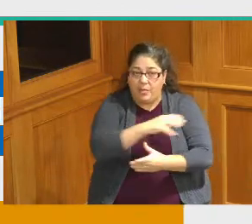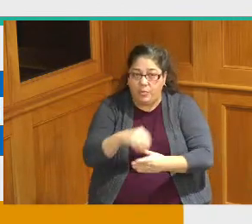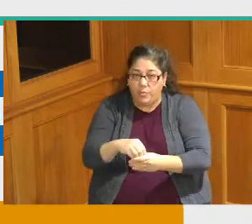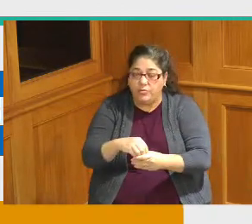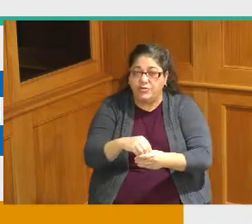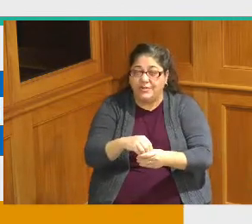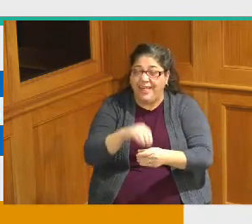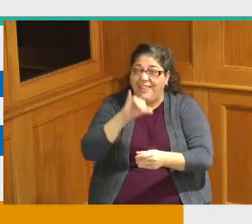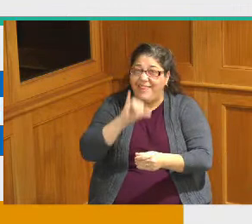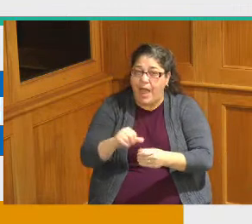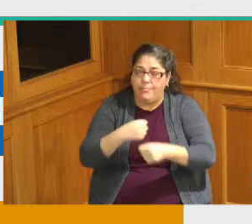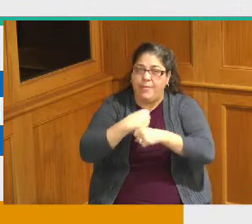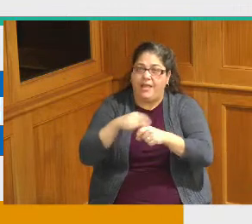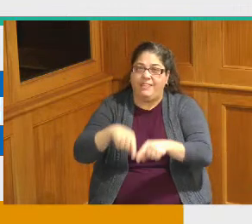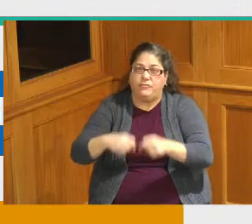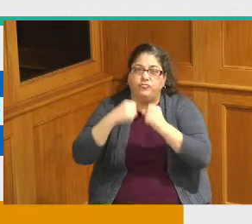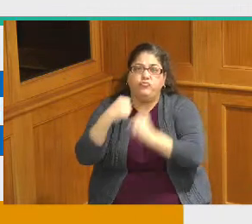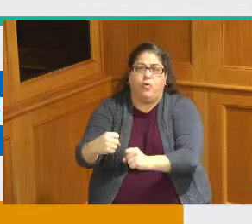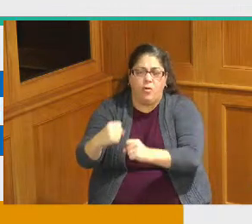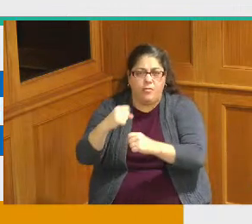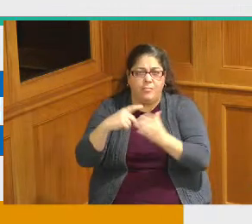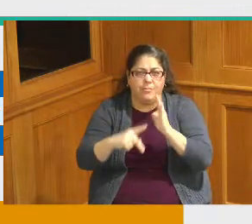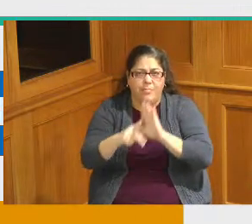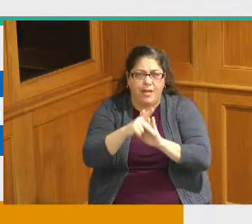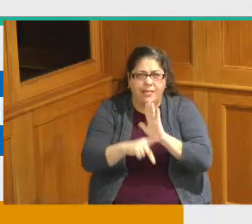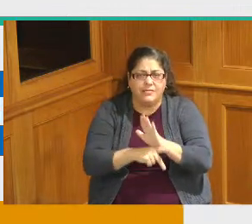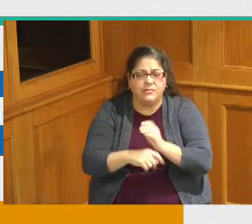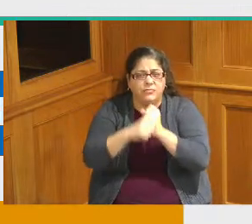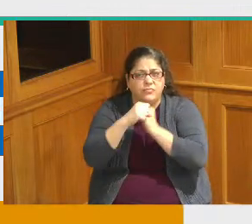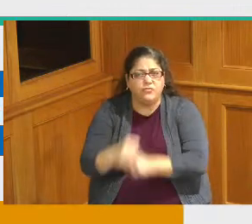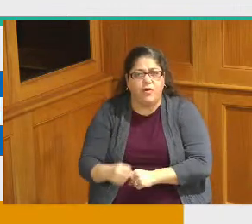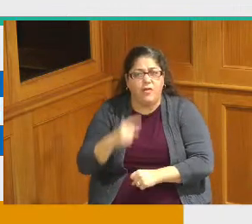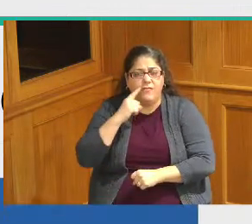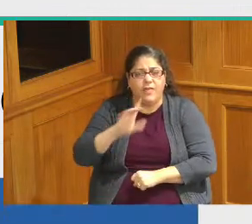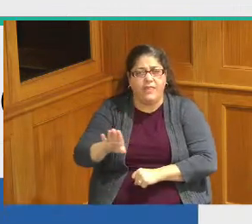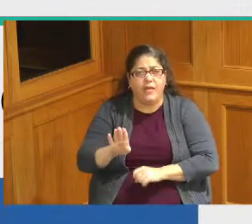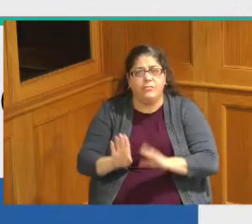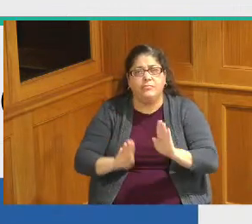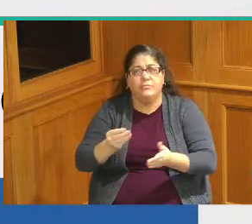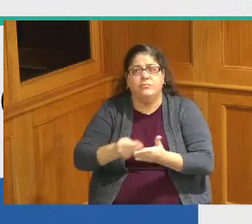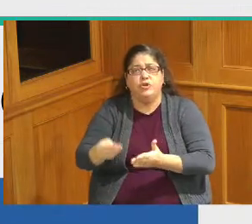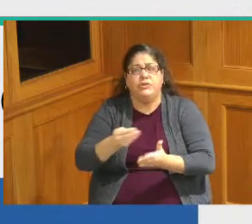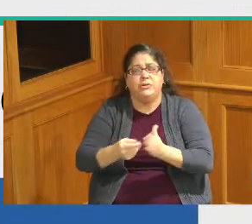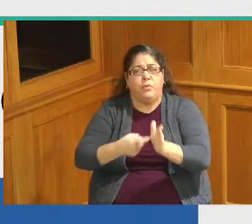stuff strong. That's what's strengthening it for us. Okay.